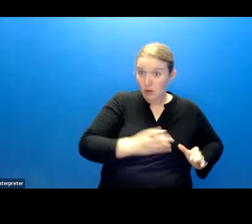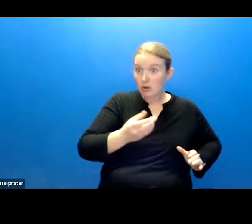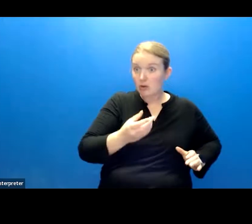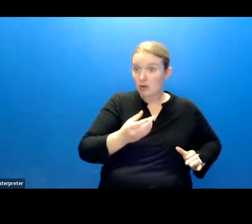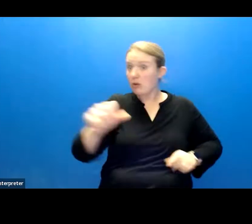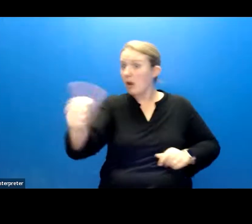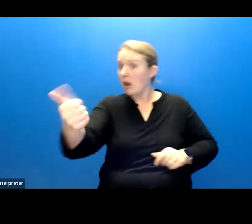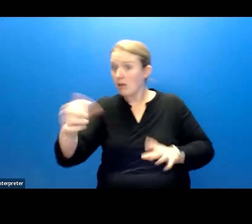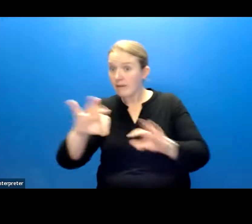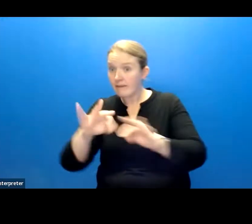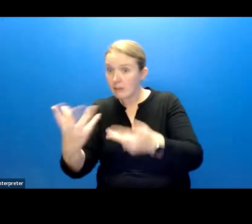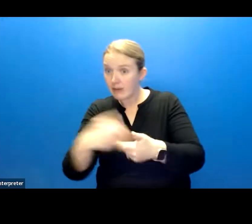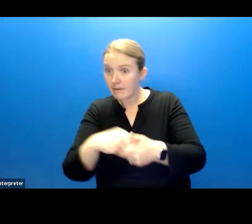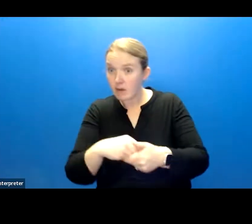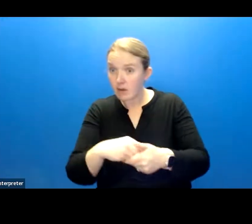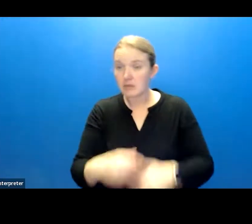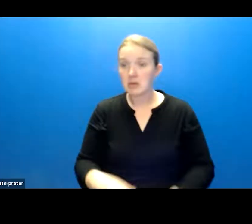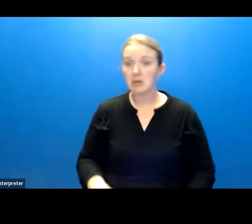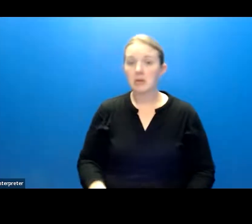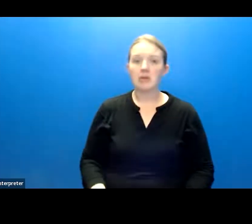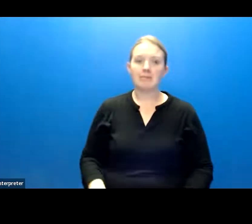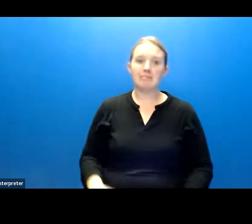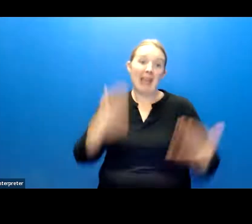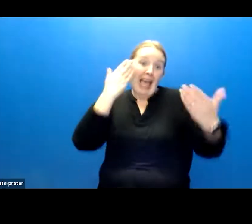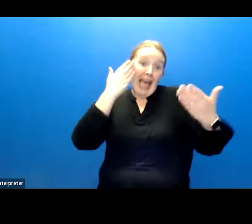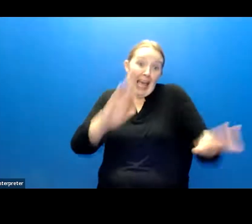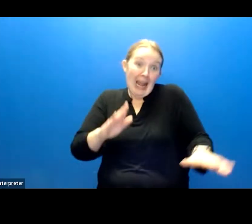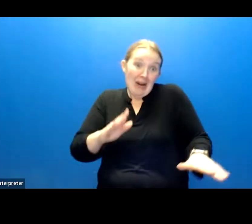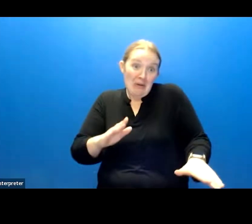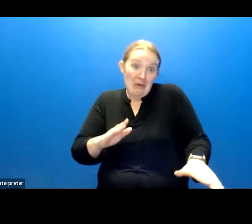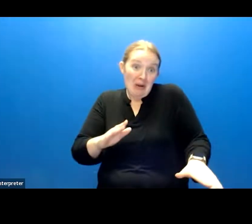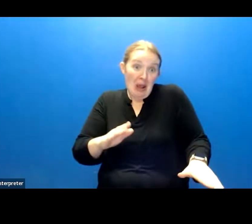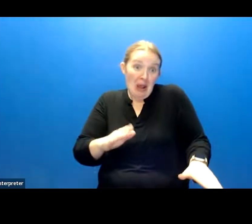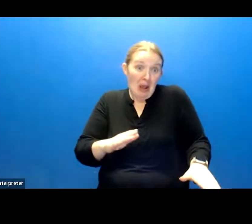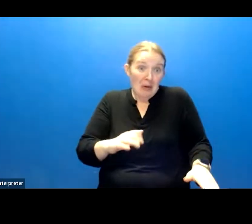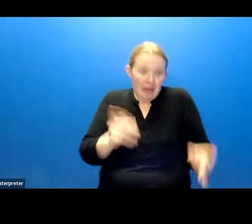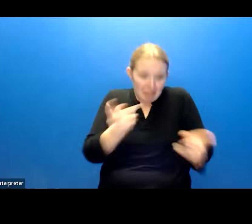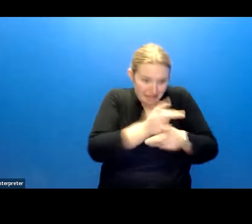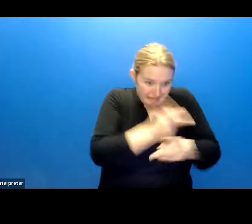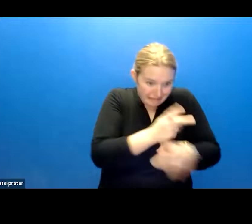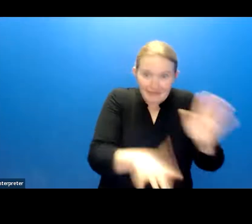well, I don't know, but I'll find out.